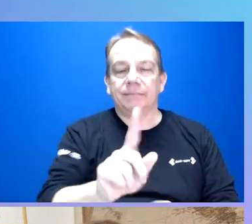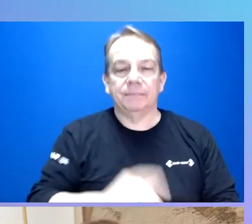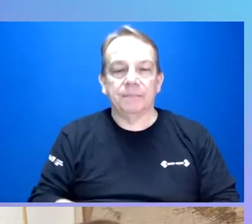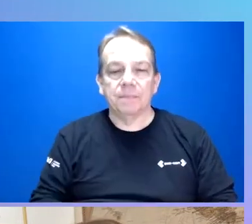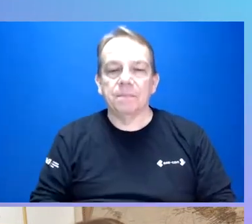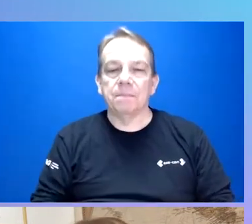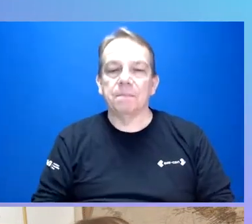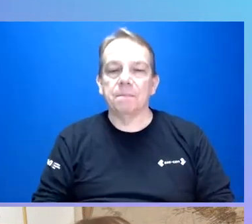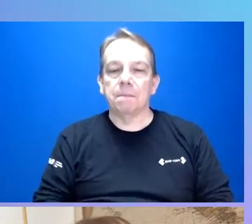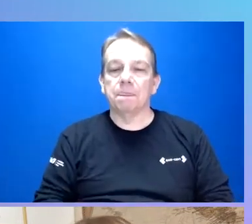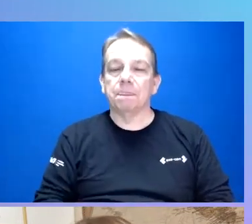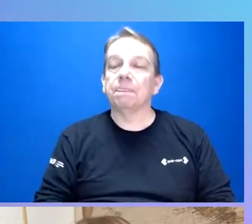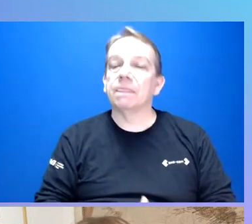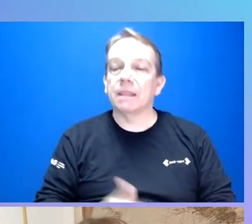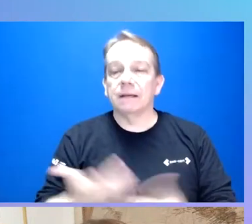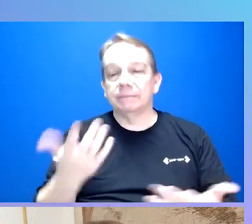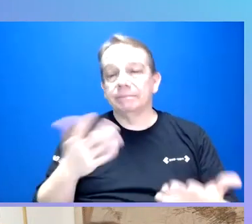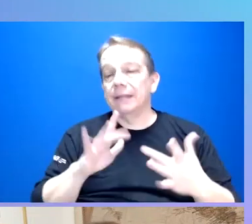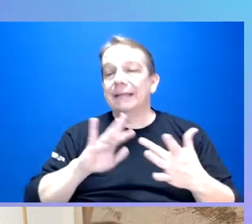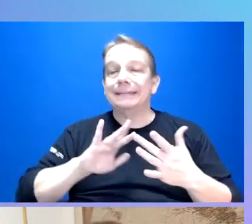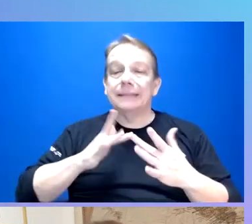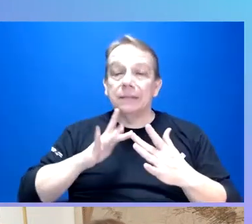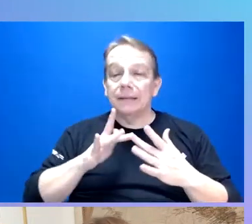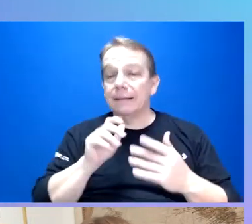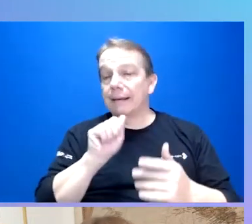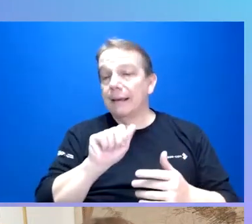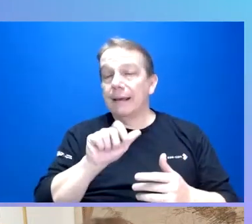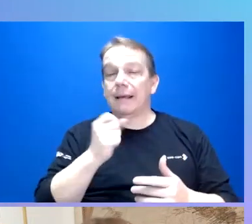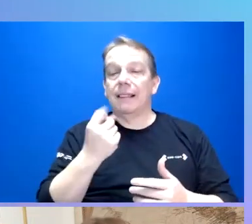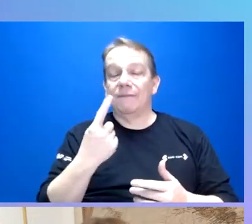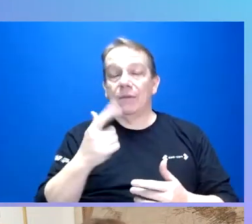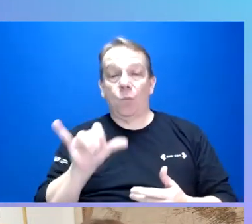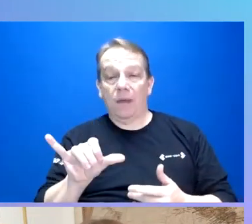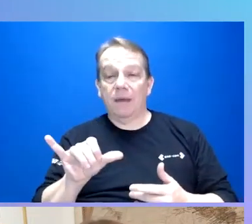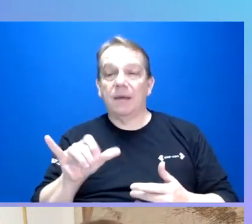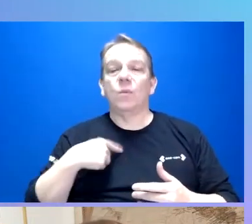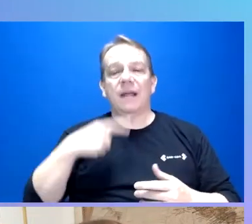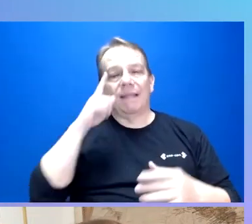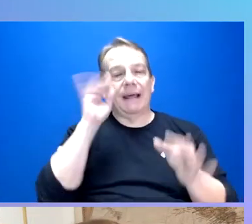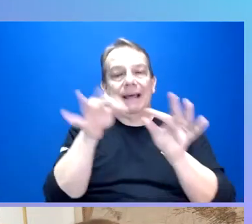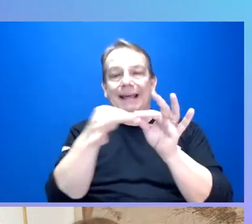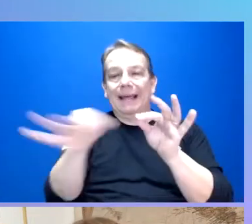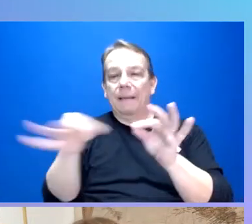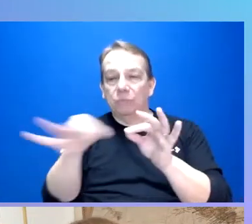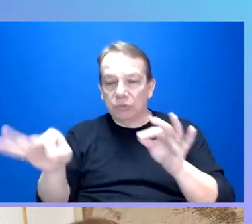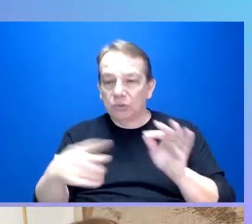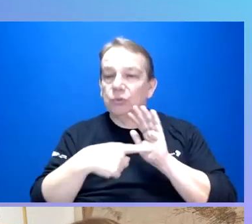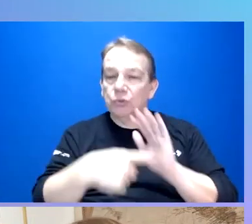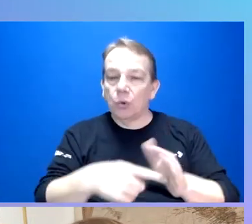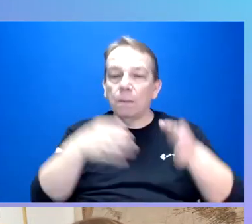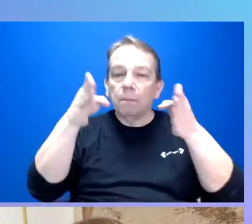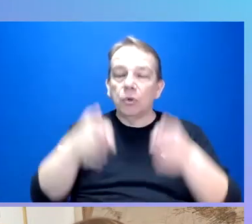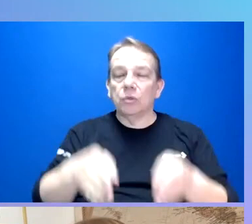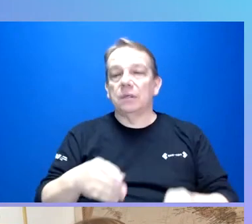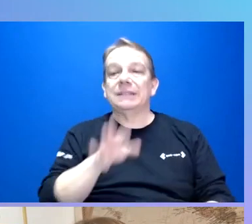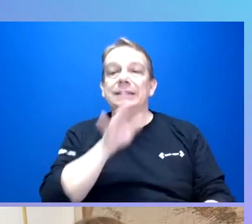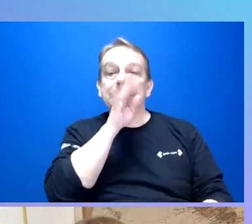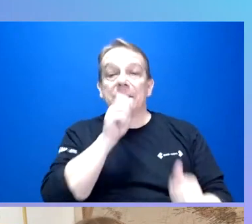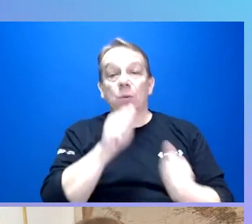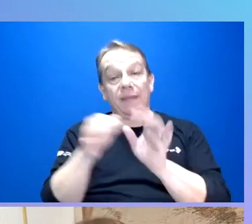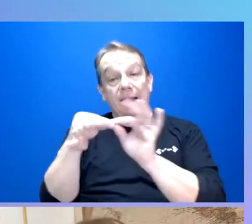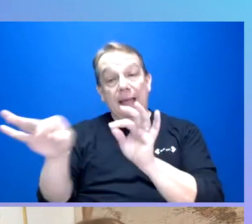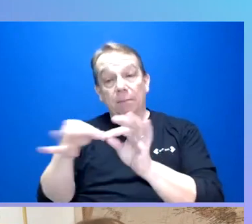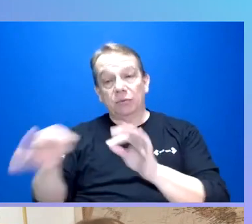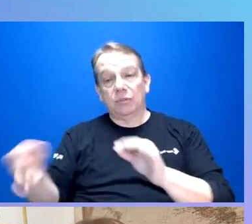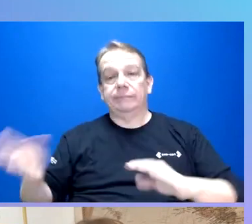So for visual for digital A11Y, we think of captions, right? The image on this slide shows a person speaking with captions